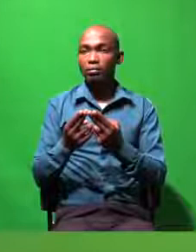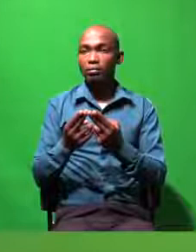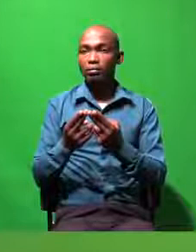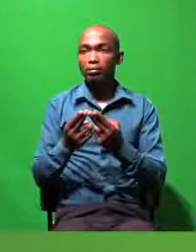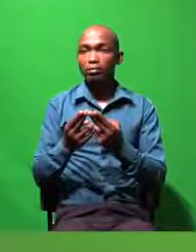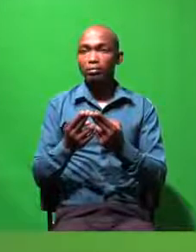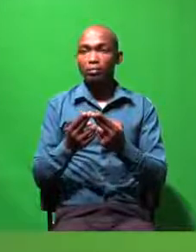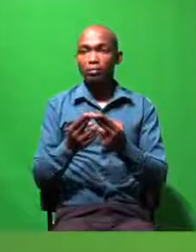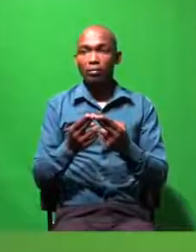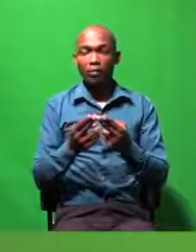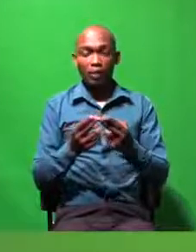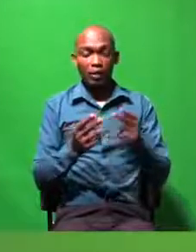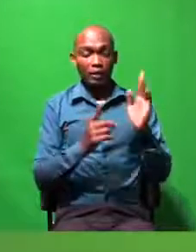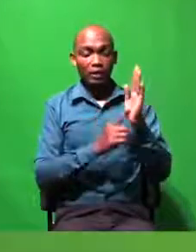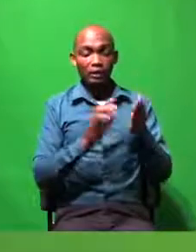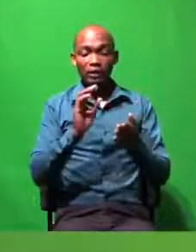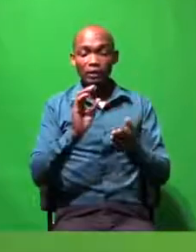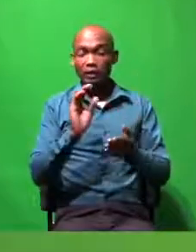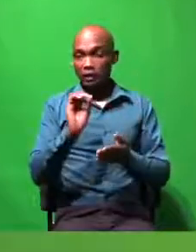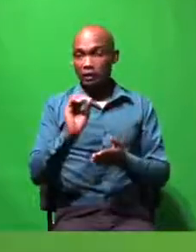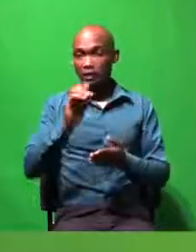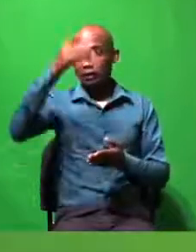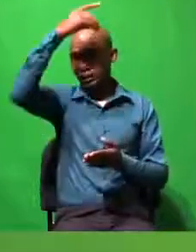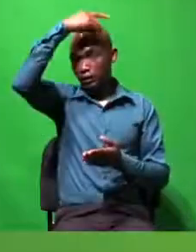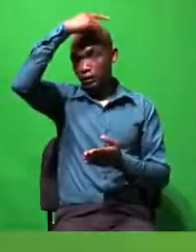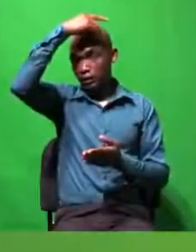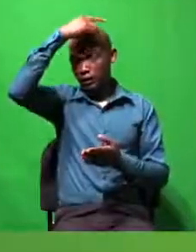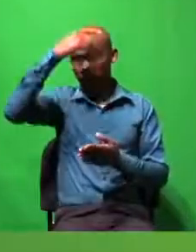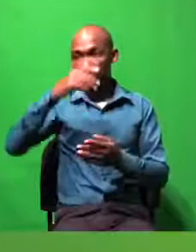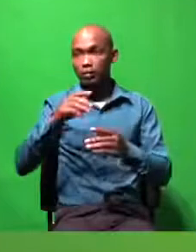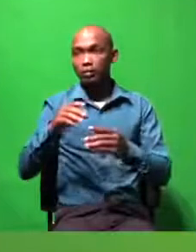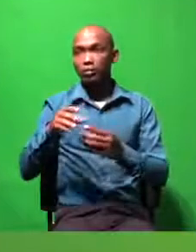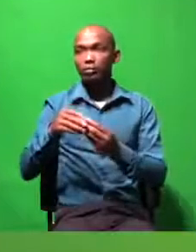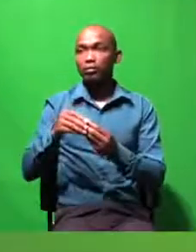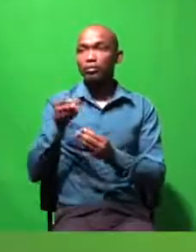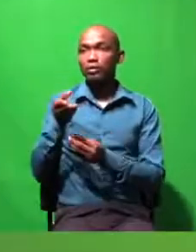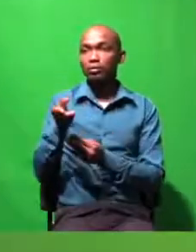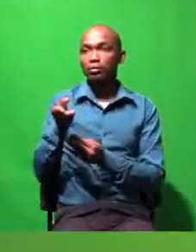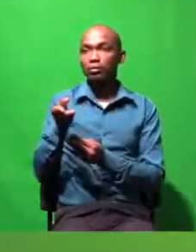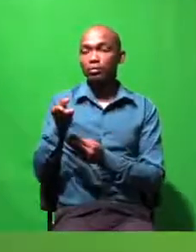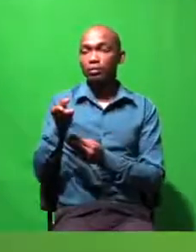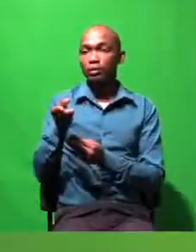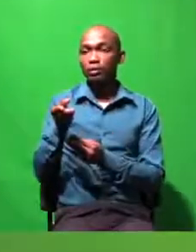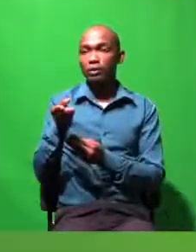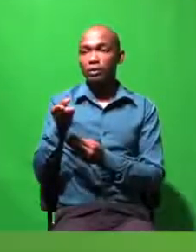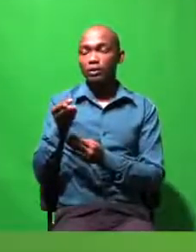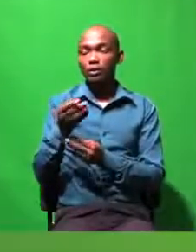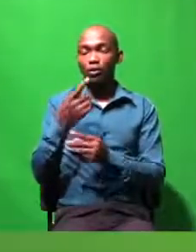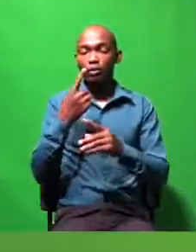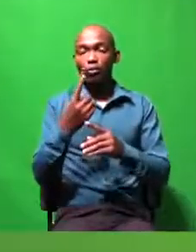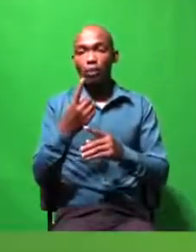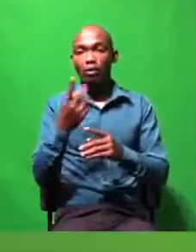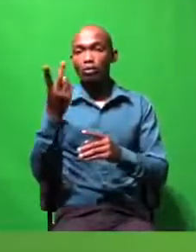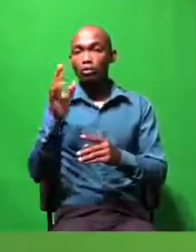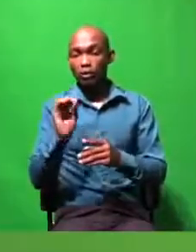60 degrees plus 120 degrees is equal to 180 degrees. Another